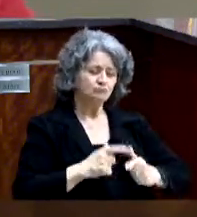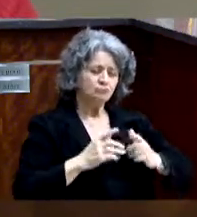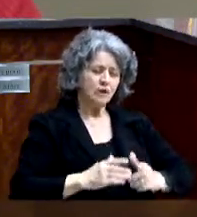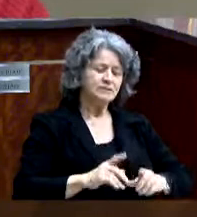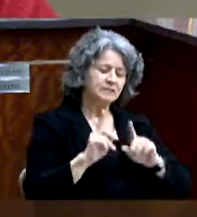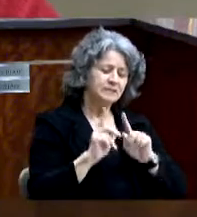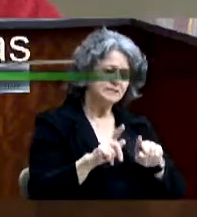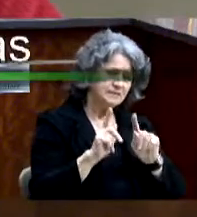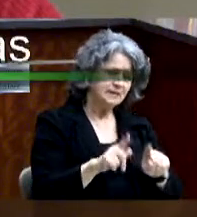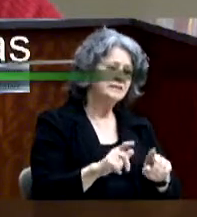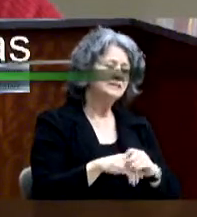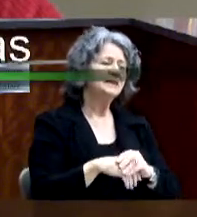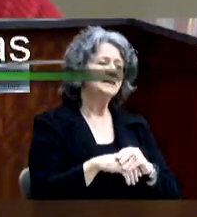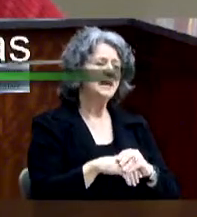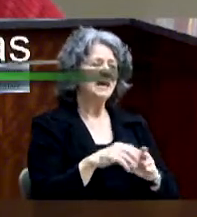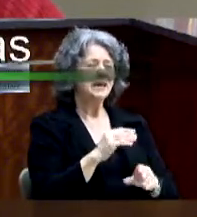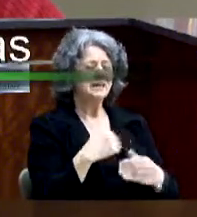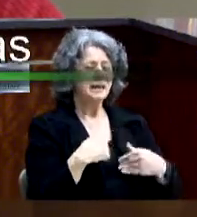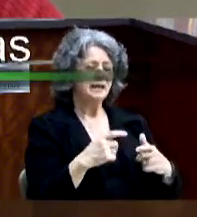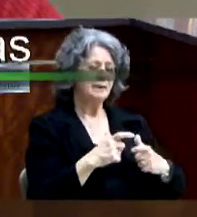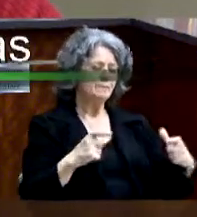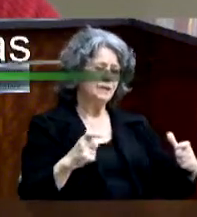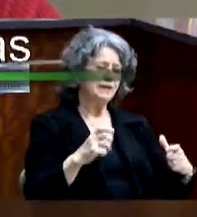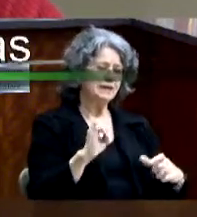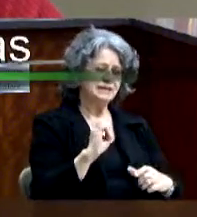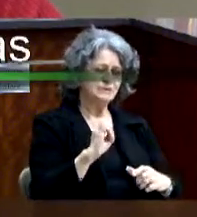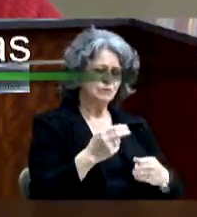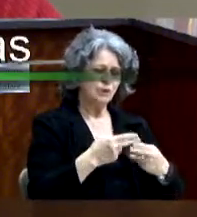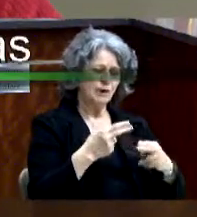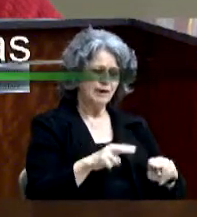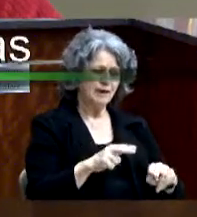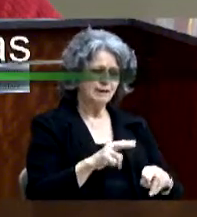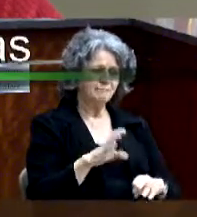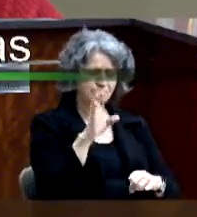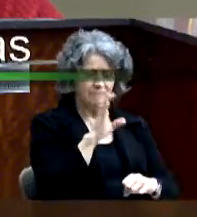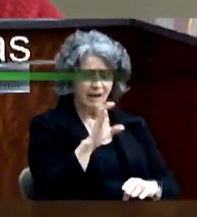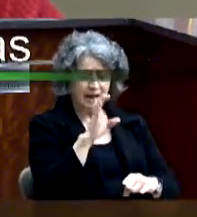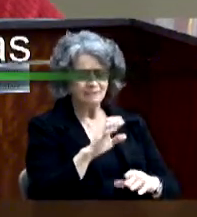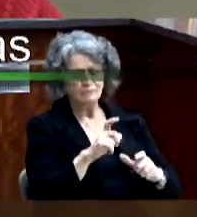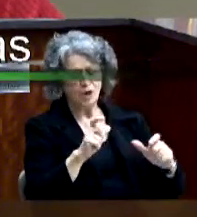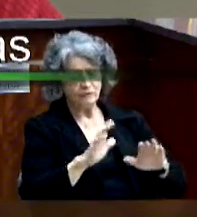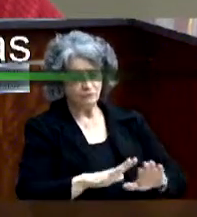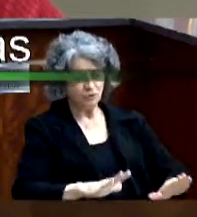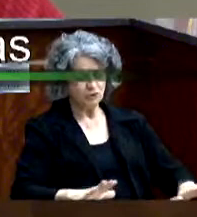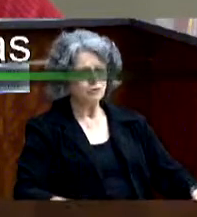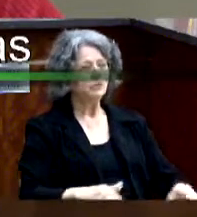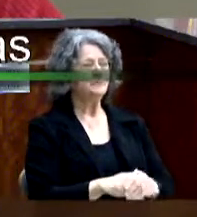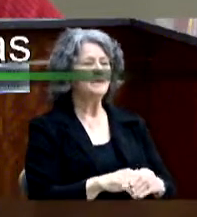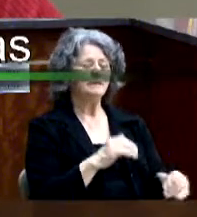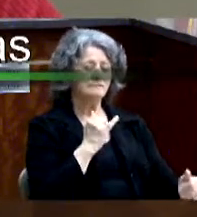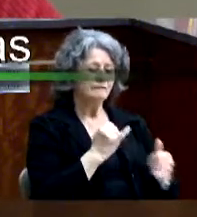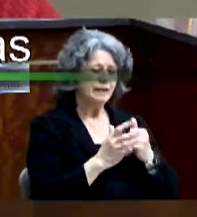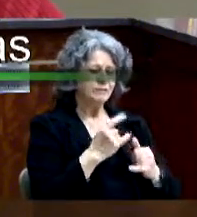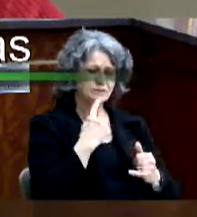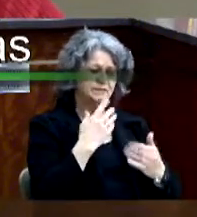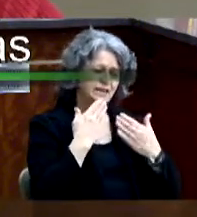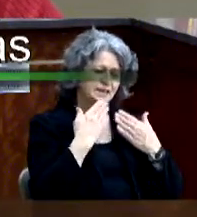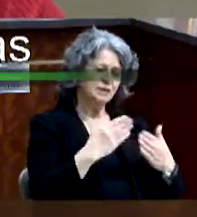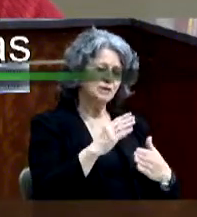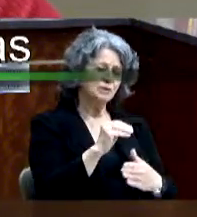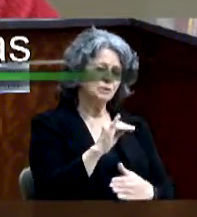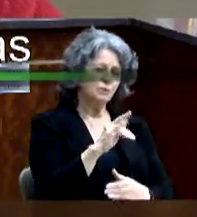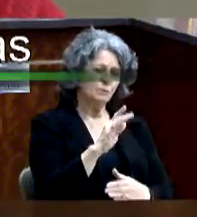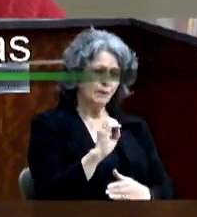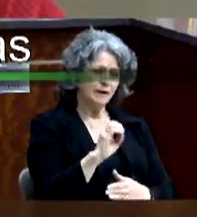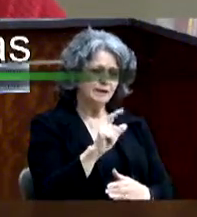a good service, and they had a big Easter egg hunt. There were a lot of children there. Lastly, I'd just like to thank Mike